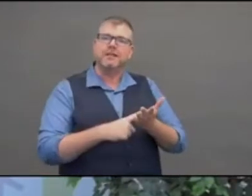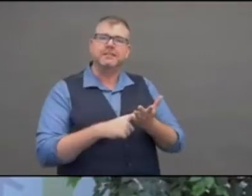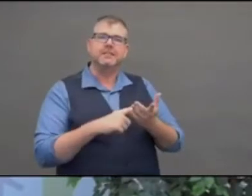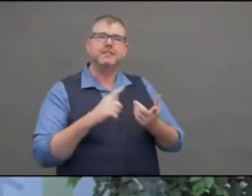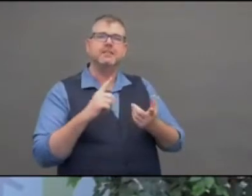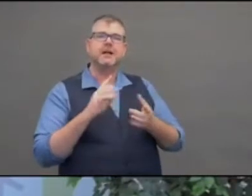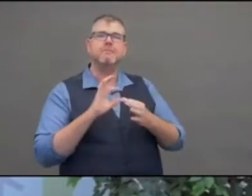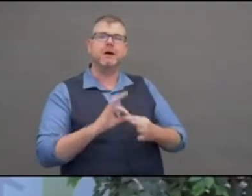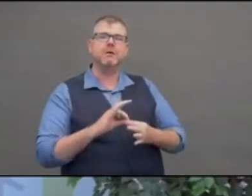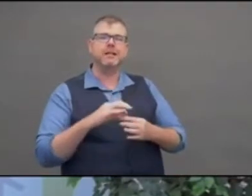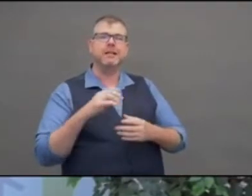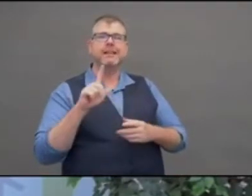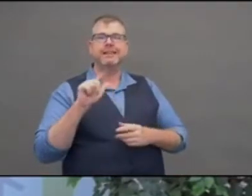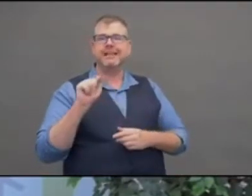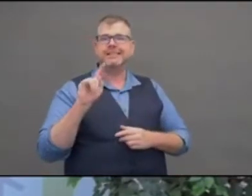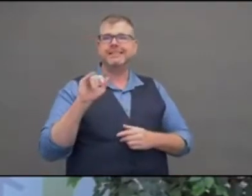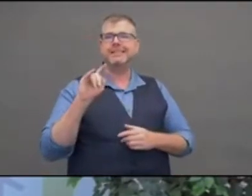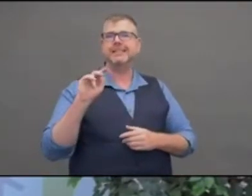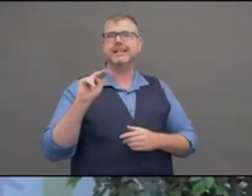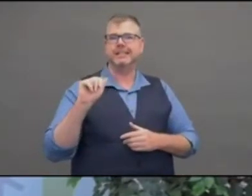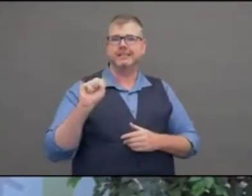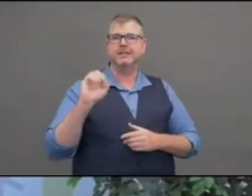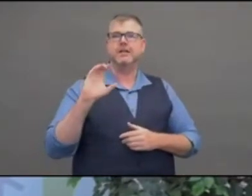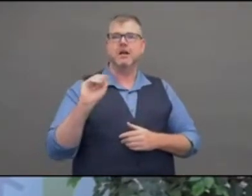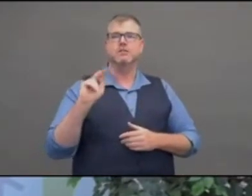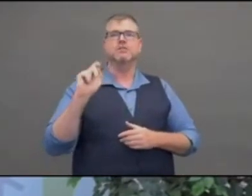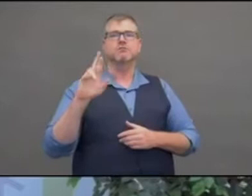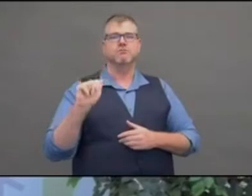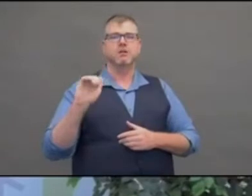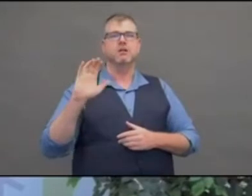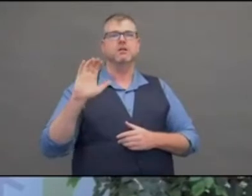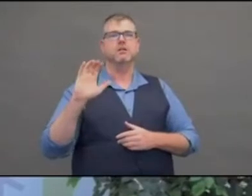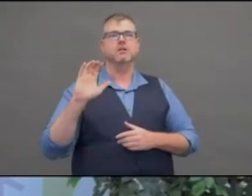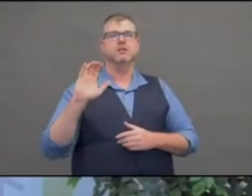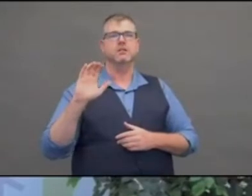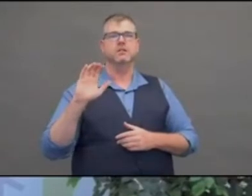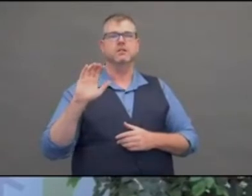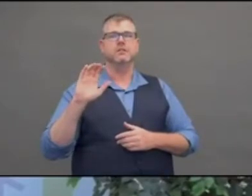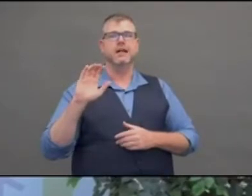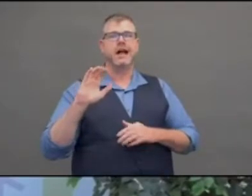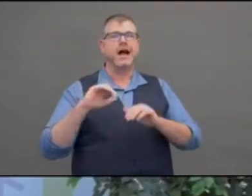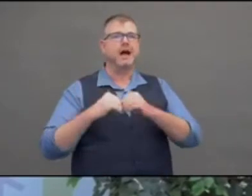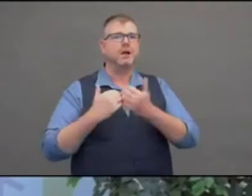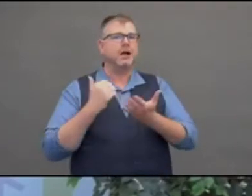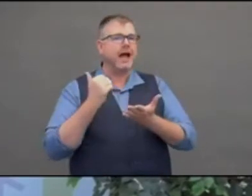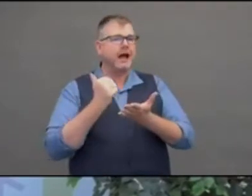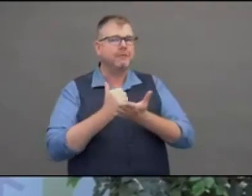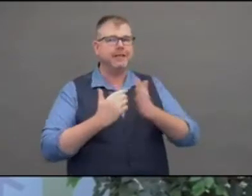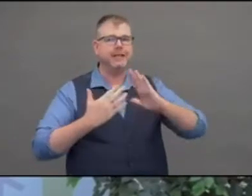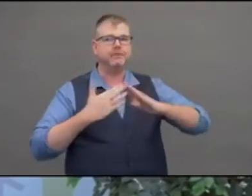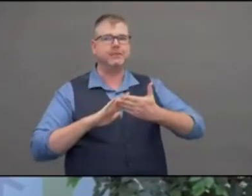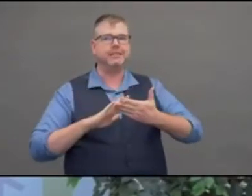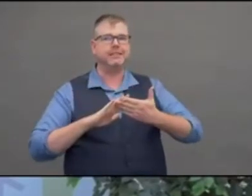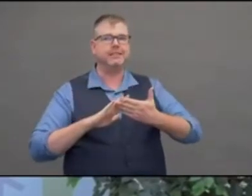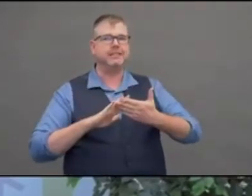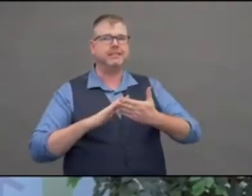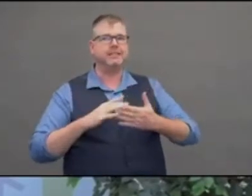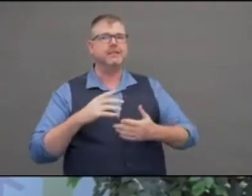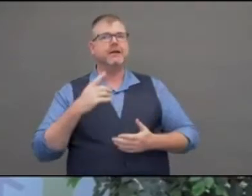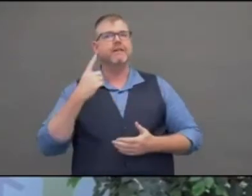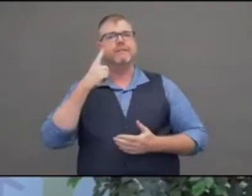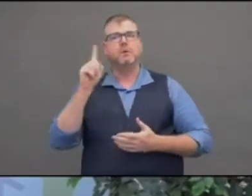offer and how you're helping our community. Absolutely. So the services that we provide at Latinas Contra Cancer is health education.